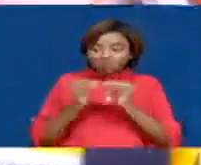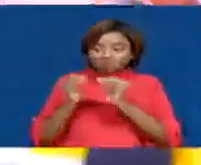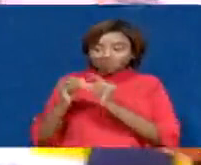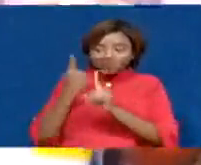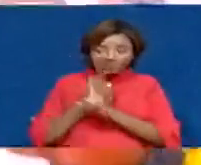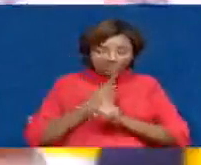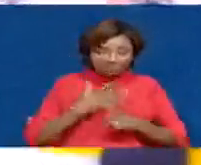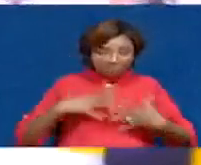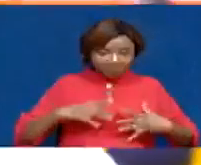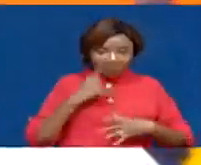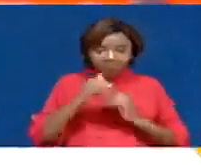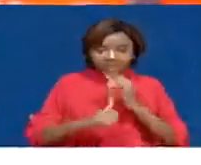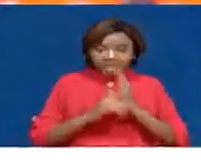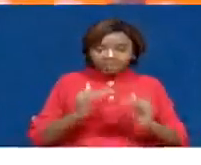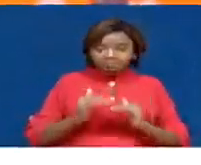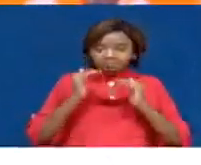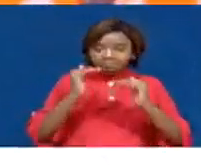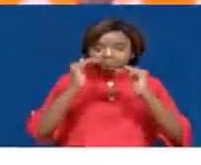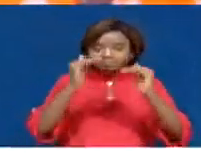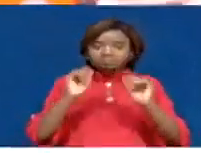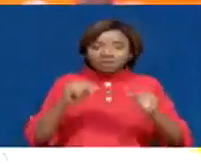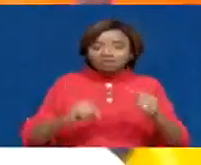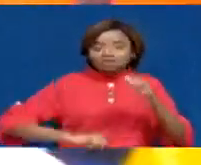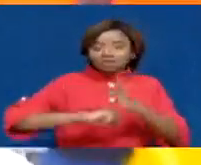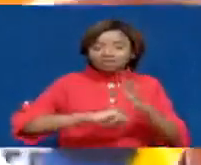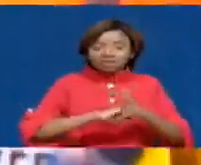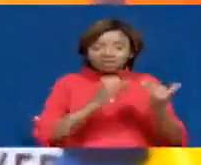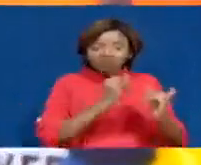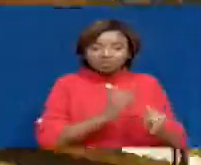ambao wamejenga jina ili waweze kutoa support kwa wasanii ambao ni chipukizi waweze kuwa pia wasanii wakuu.